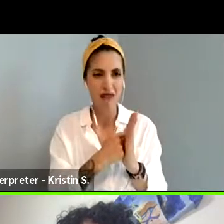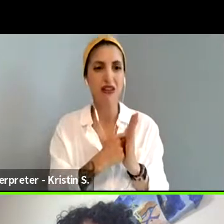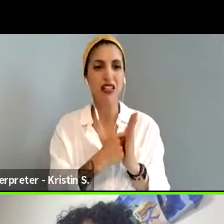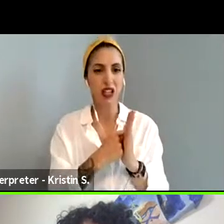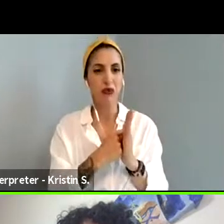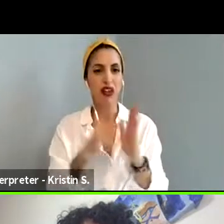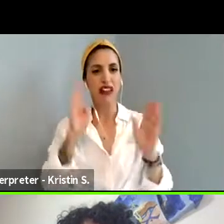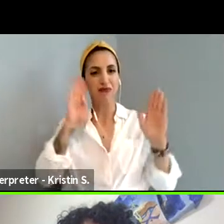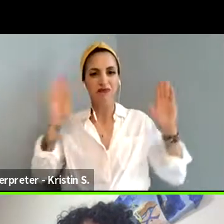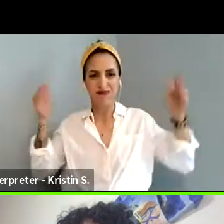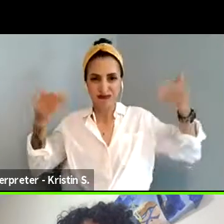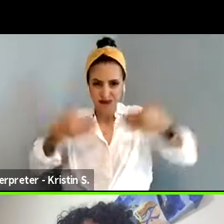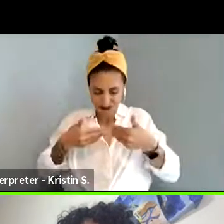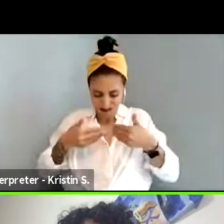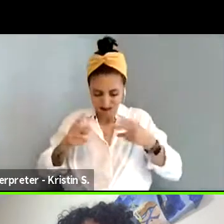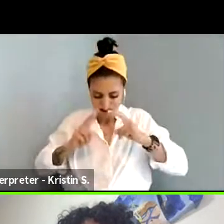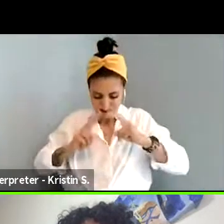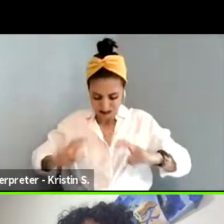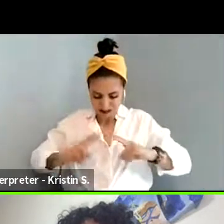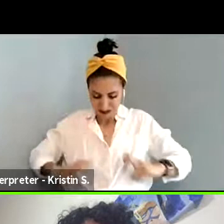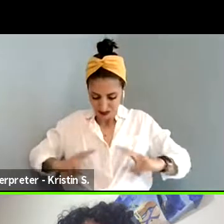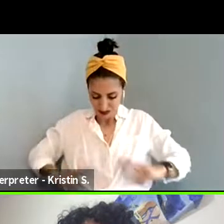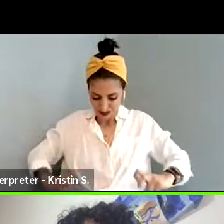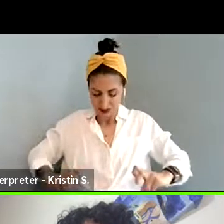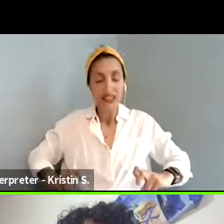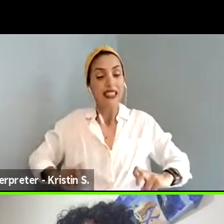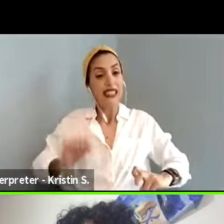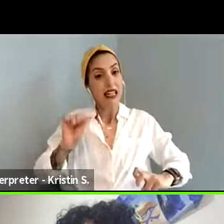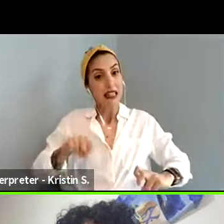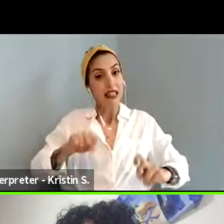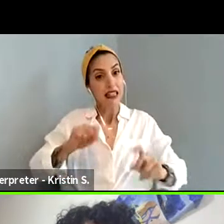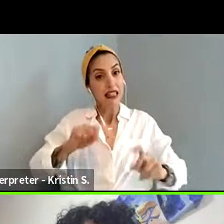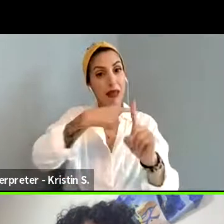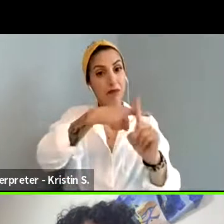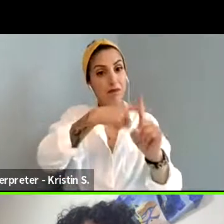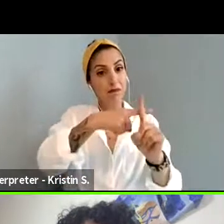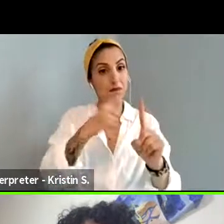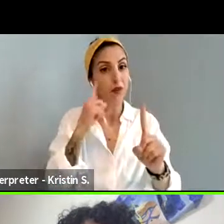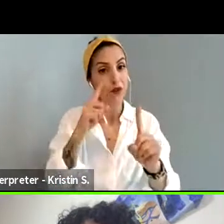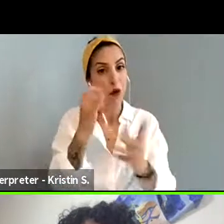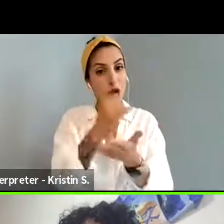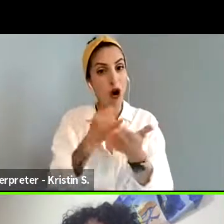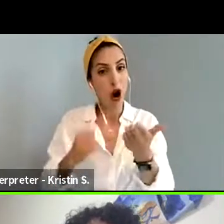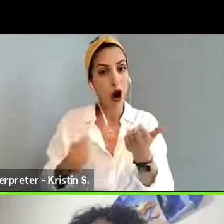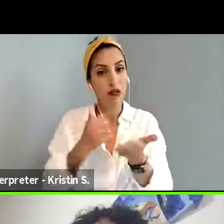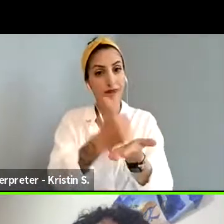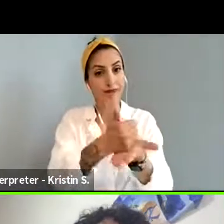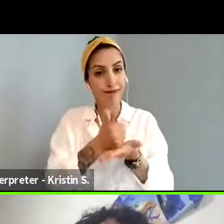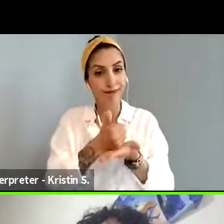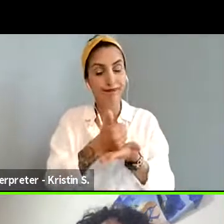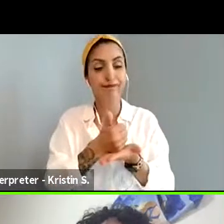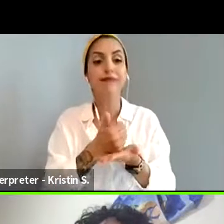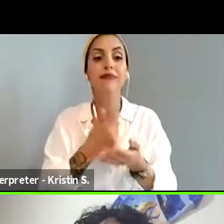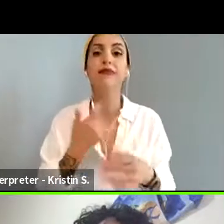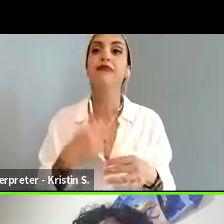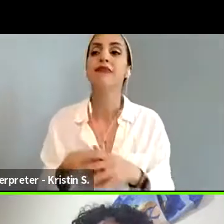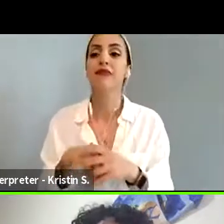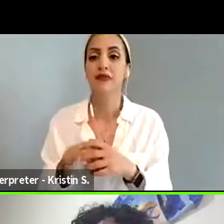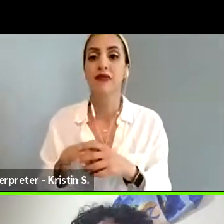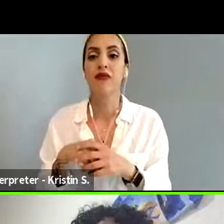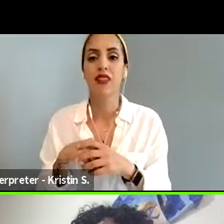time, which can be good for art making, actually. So throughout the